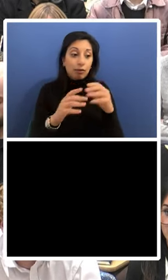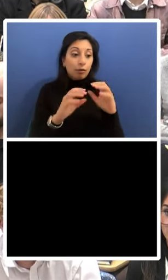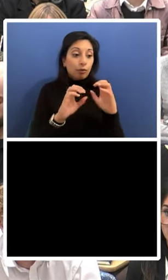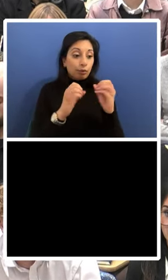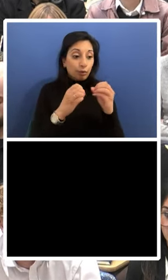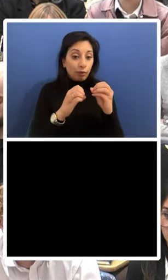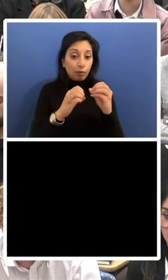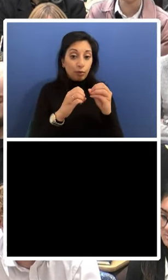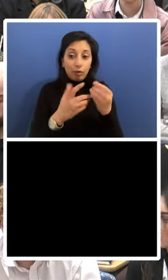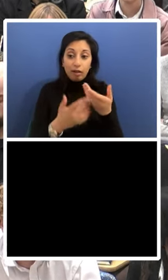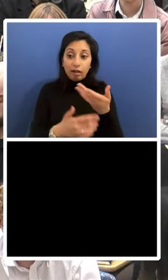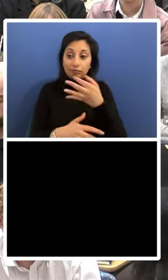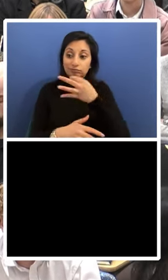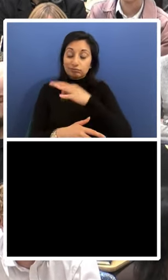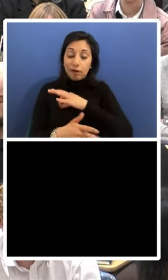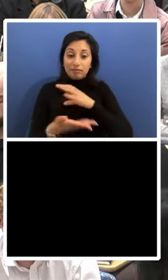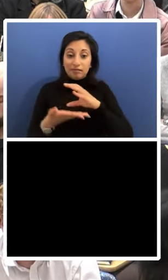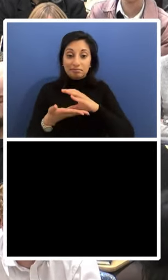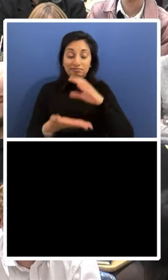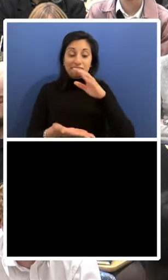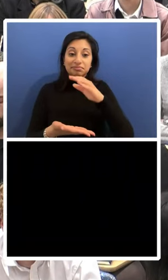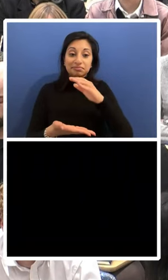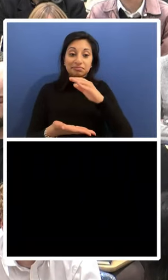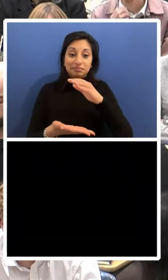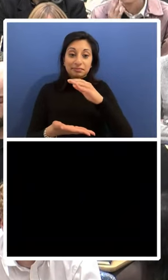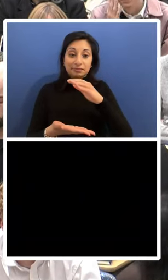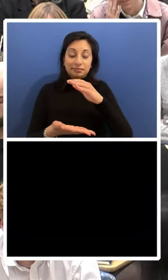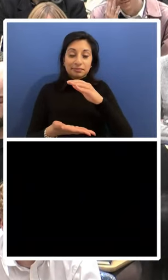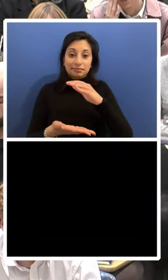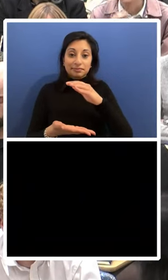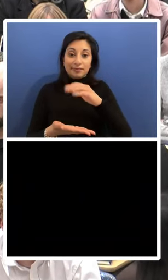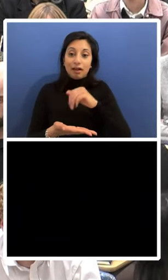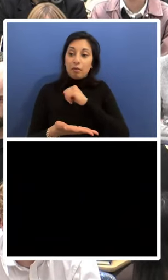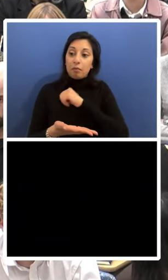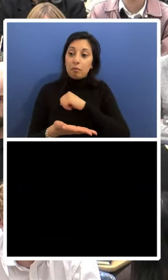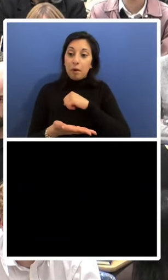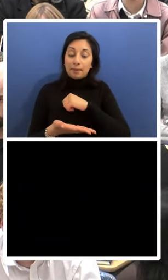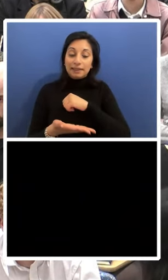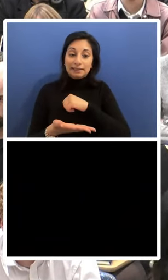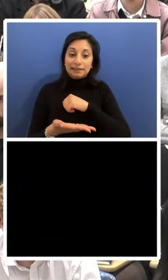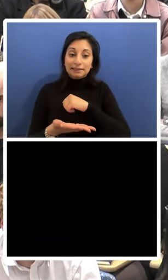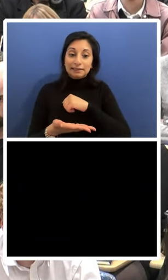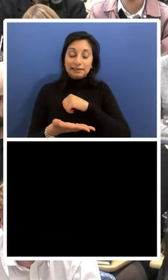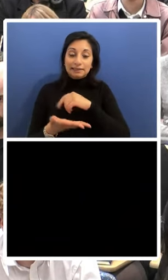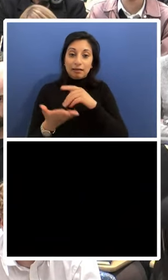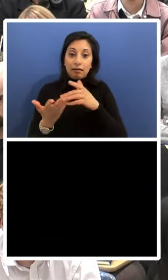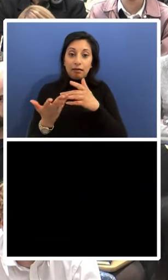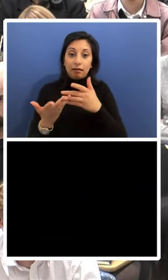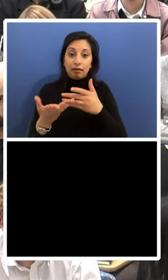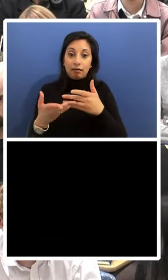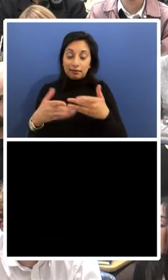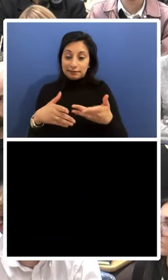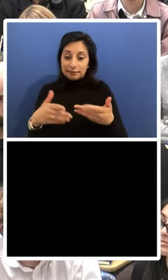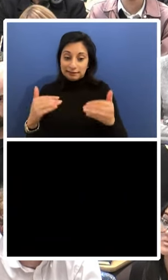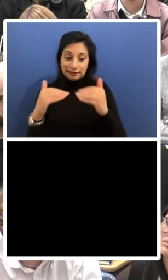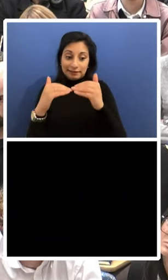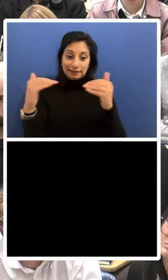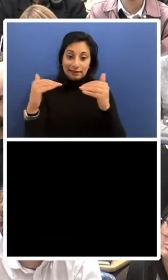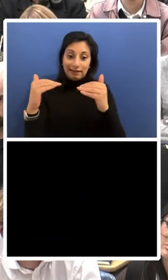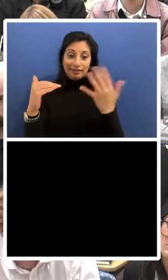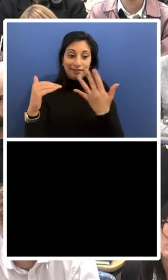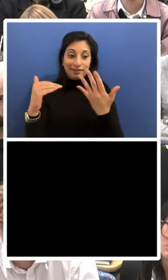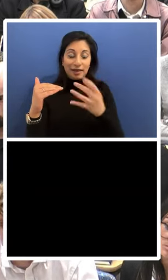profits. So I believe all the countries agreed, almost like at a UN level, for this 15%, this is how I remember